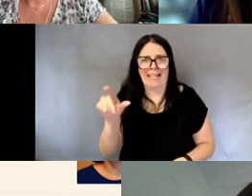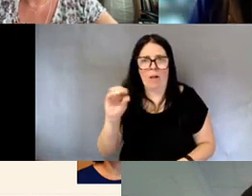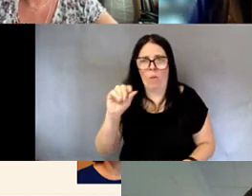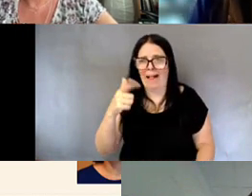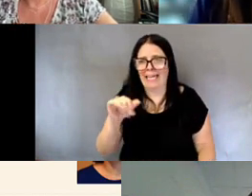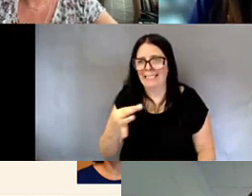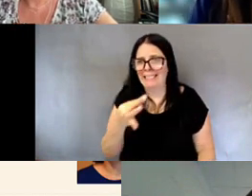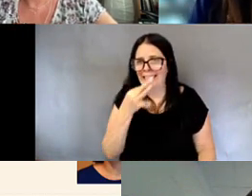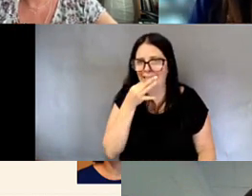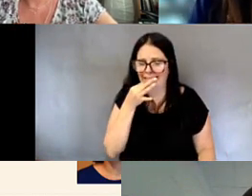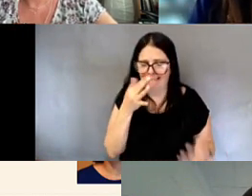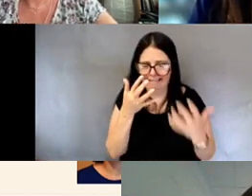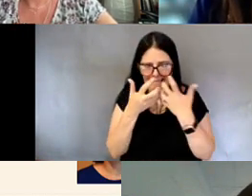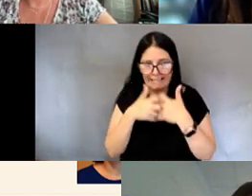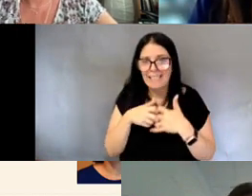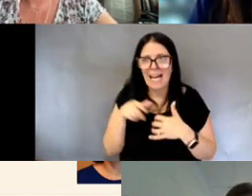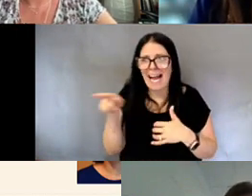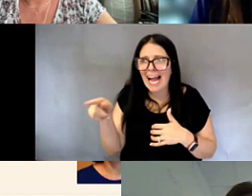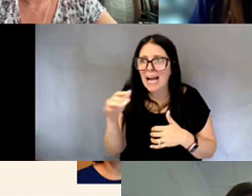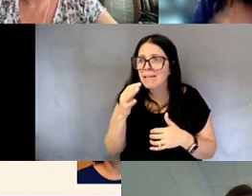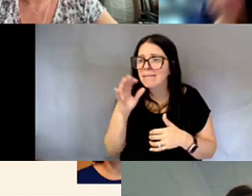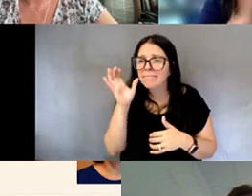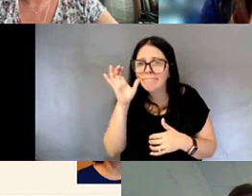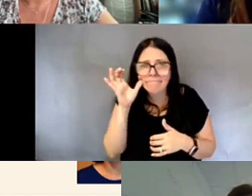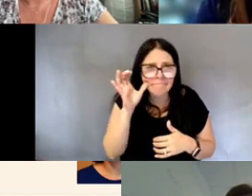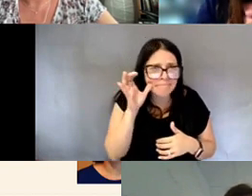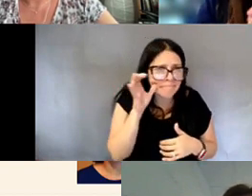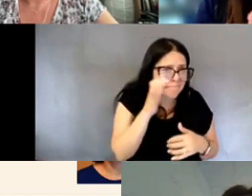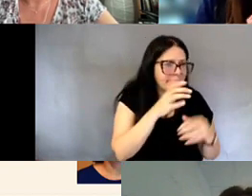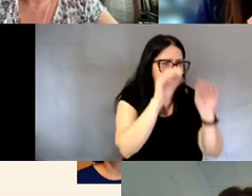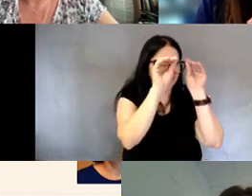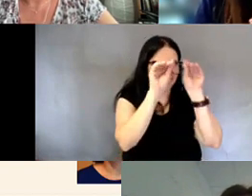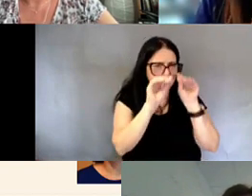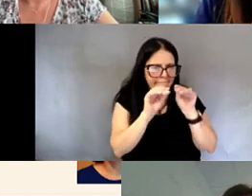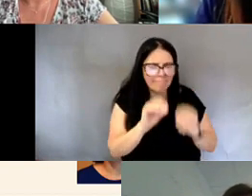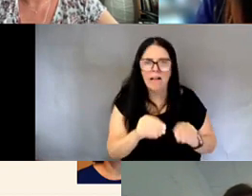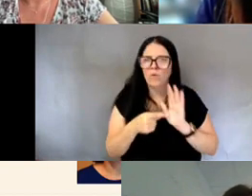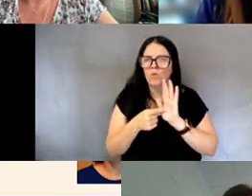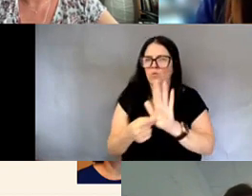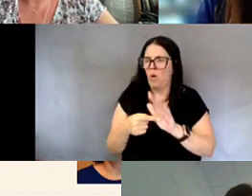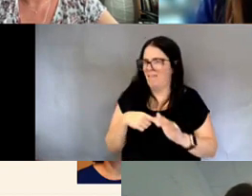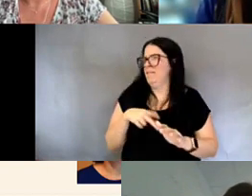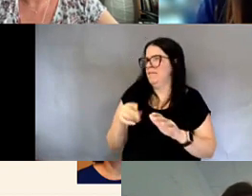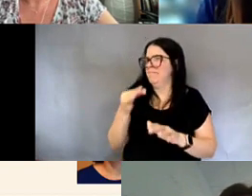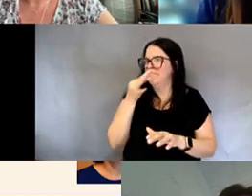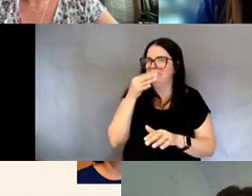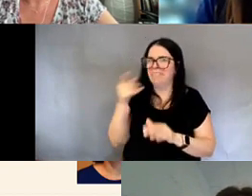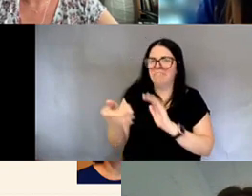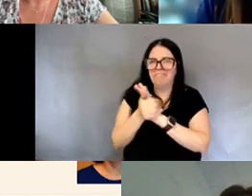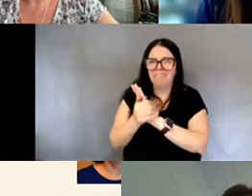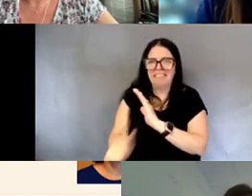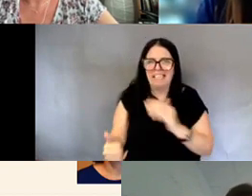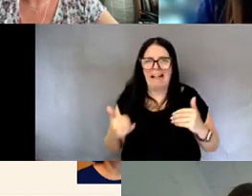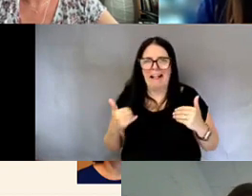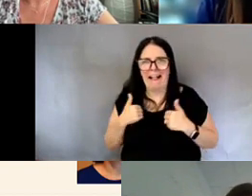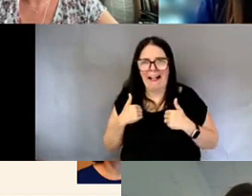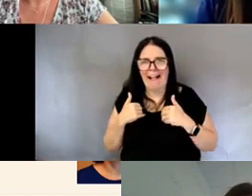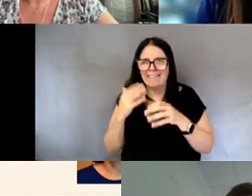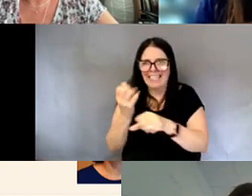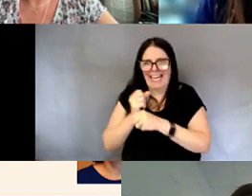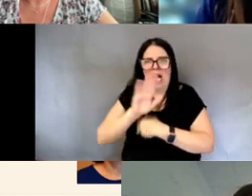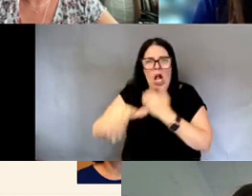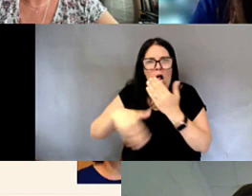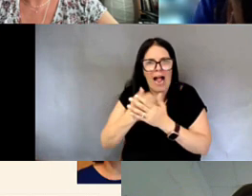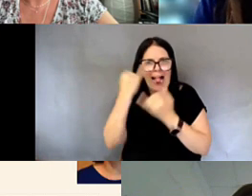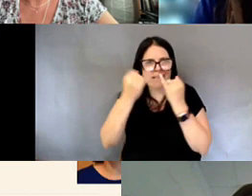all of our different thoughts together and really make sure that it was our voices that were being heard in this project. And I'm really excited to